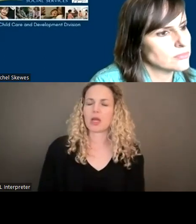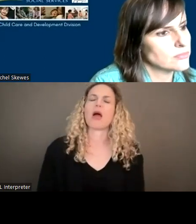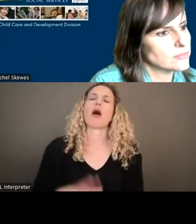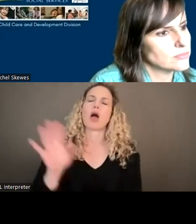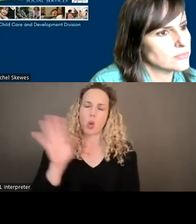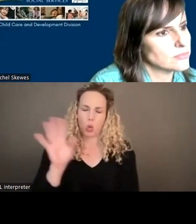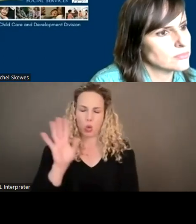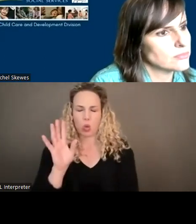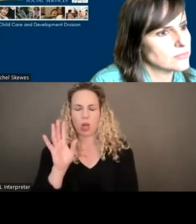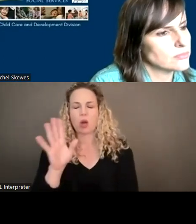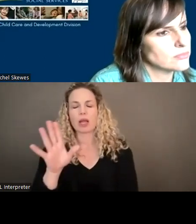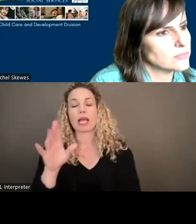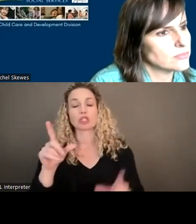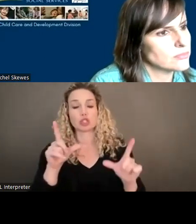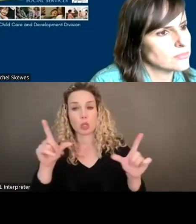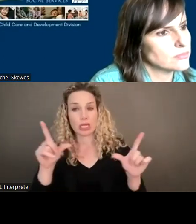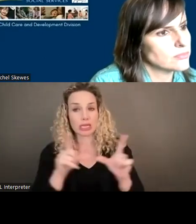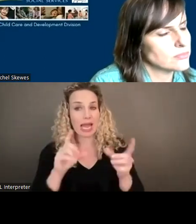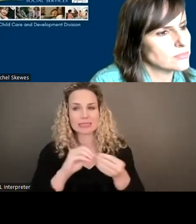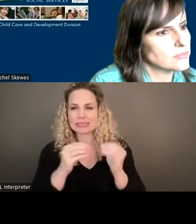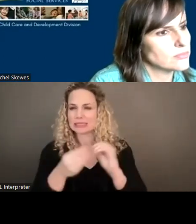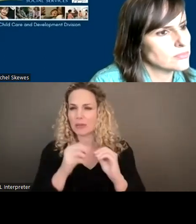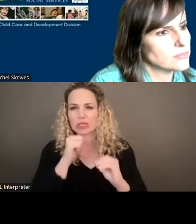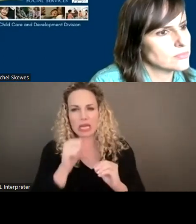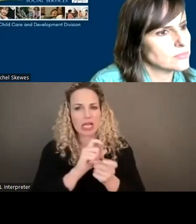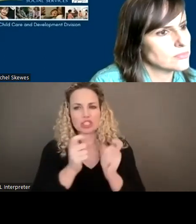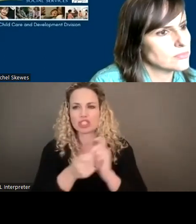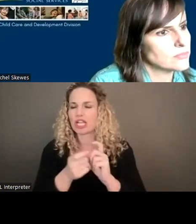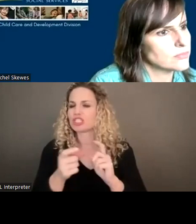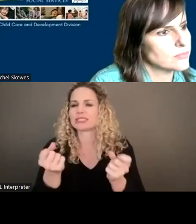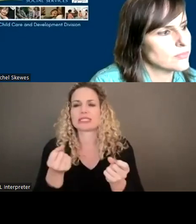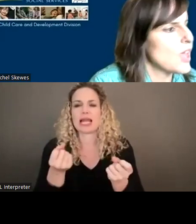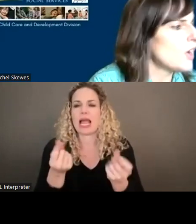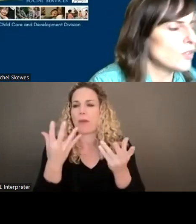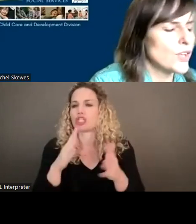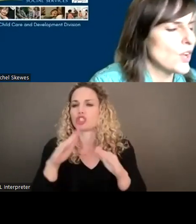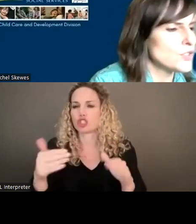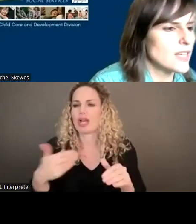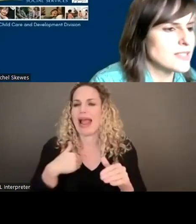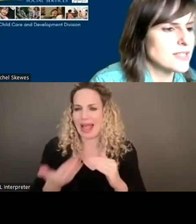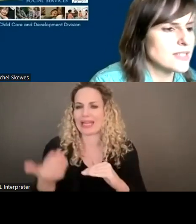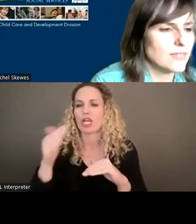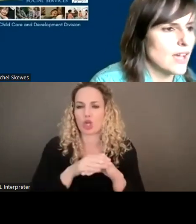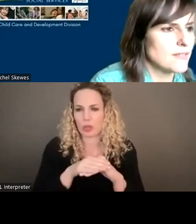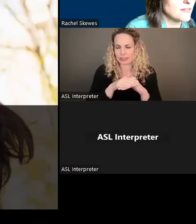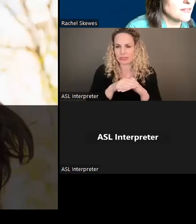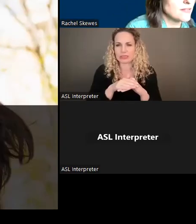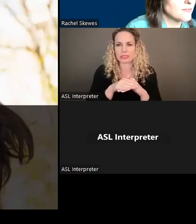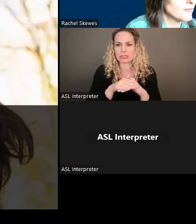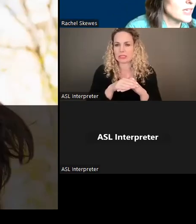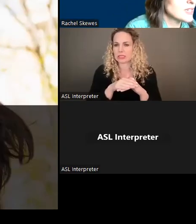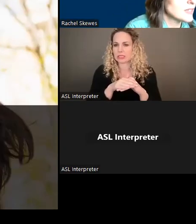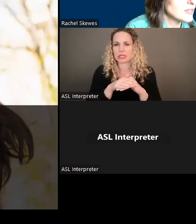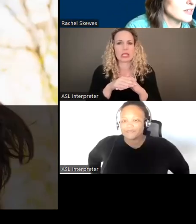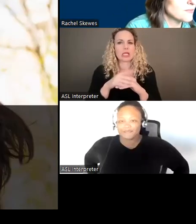the license number did not change, only the number of children. So even though she was licensed for 14,